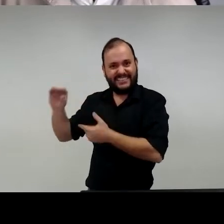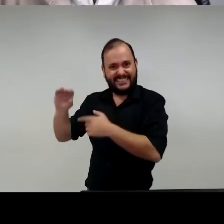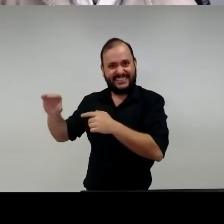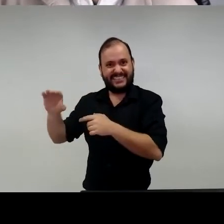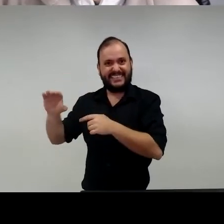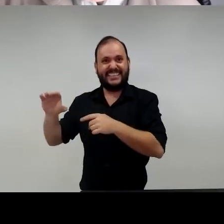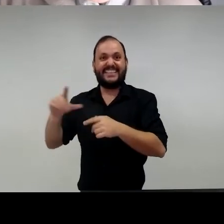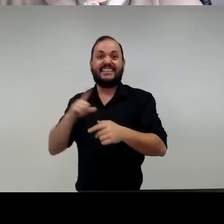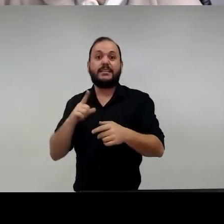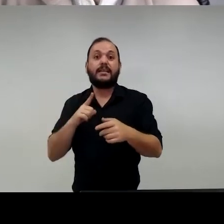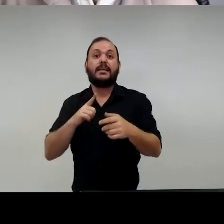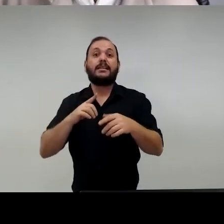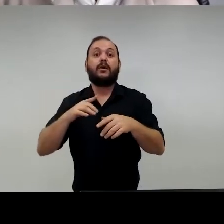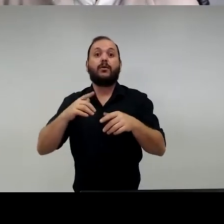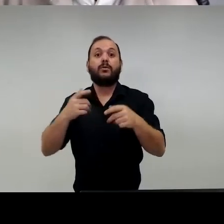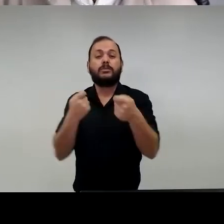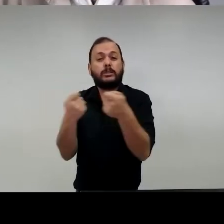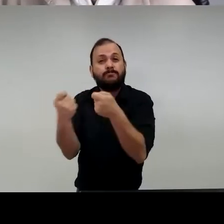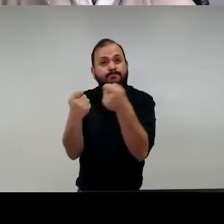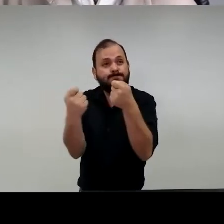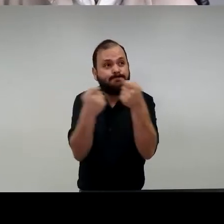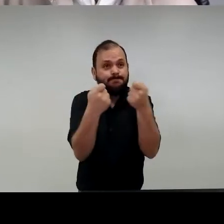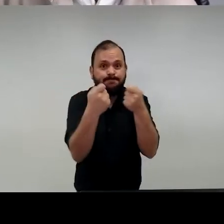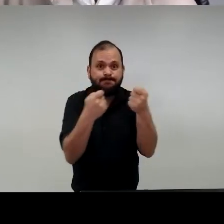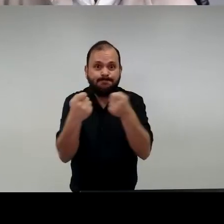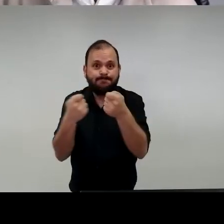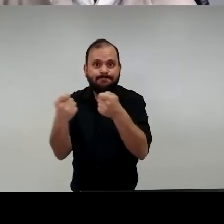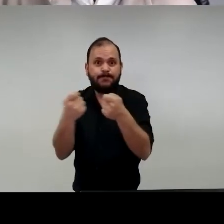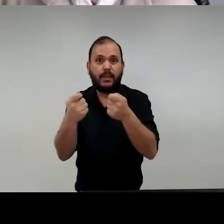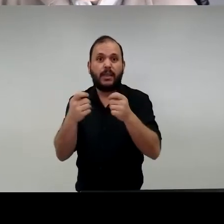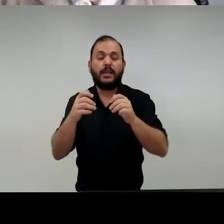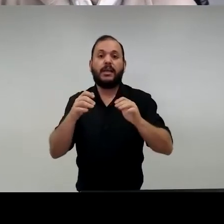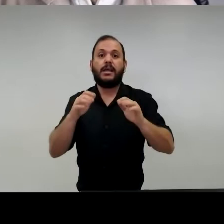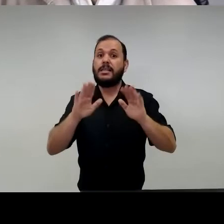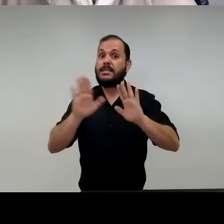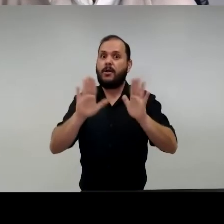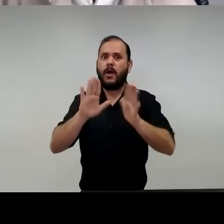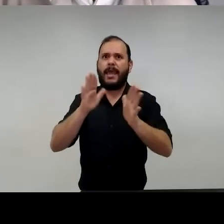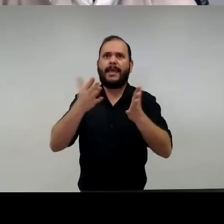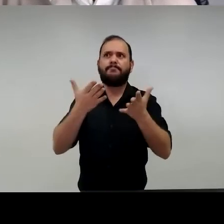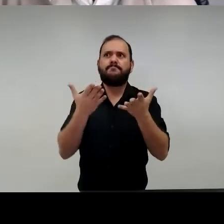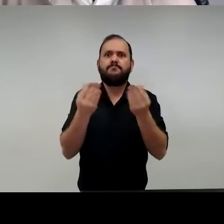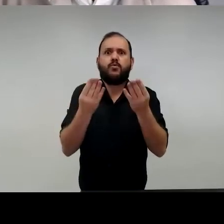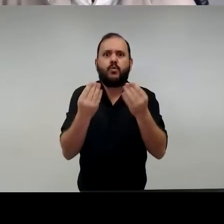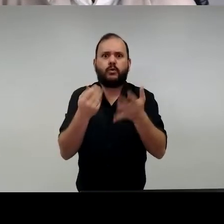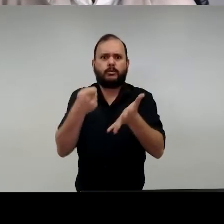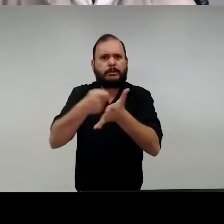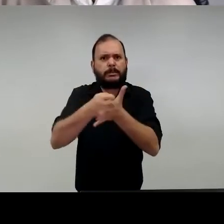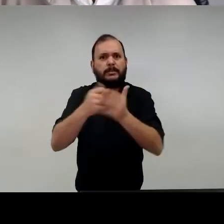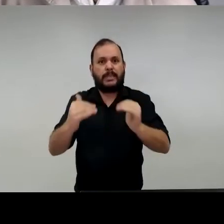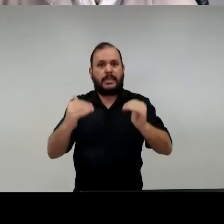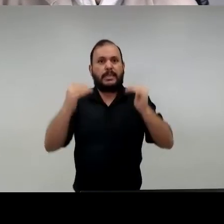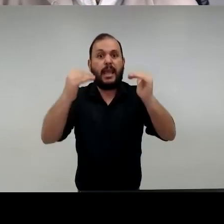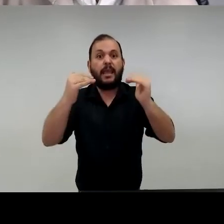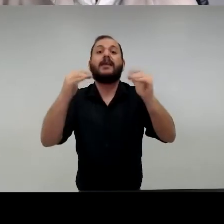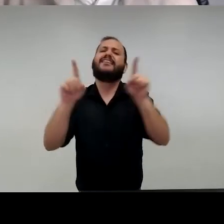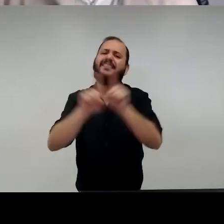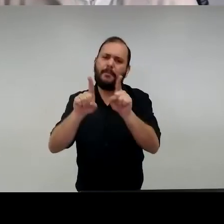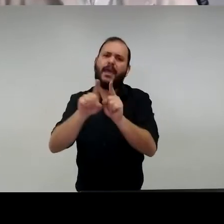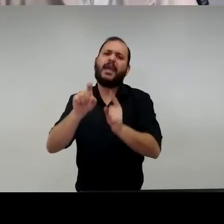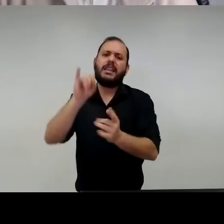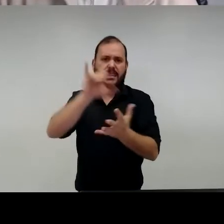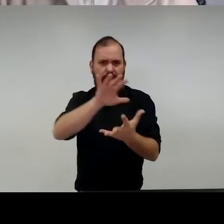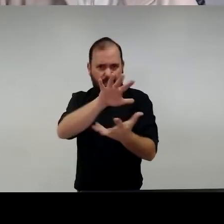in negotiations, not necessarily at high level. And of course, there are international conferences. Next slide,